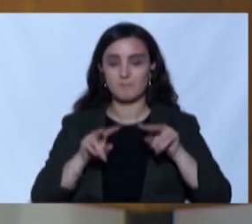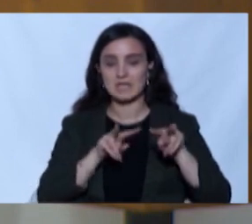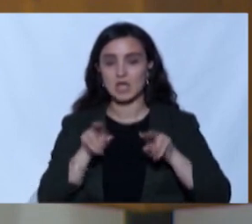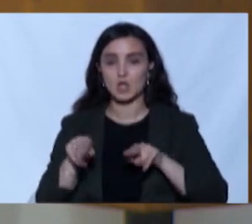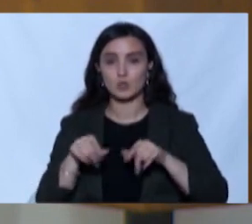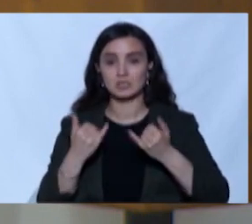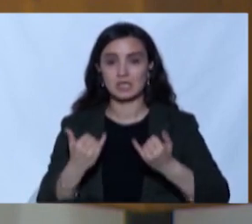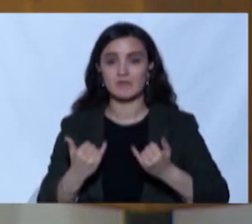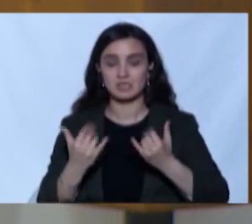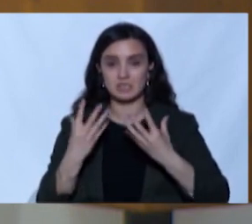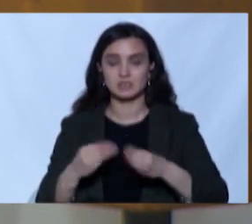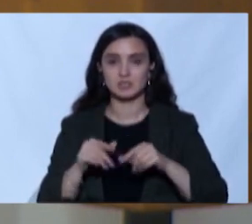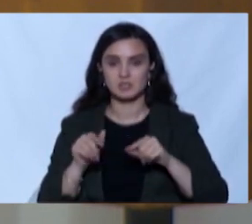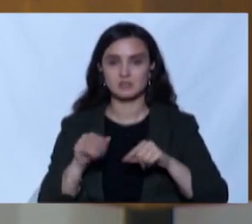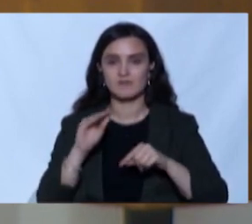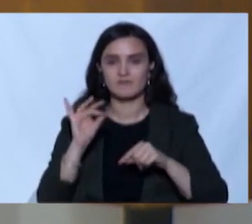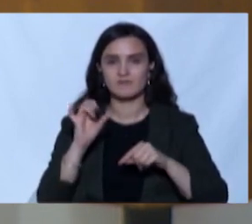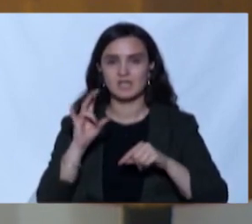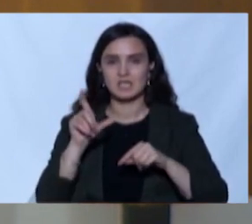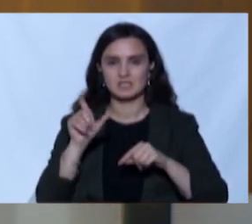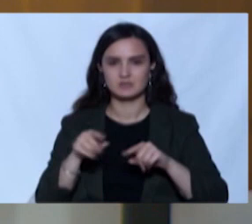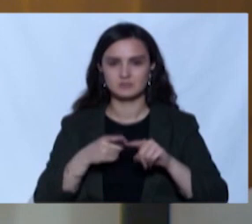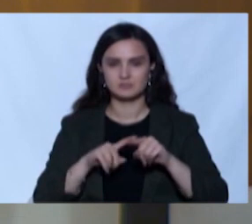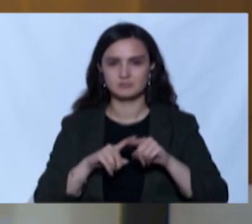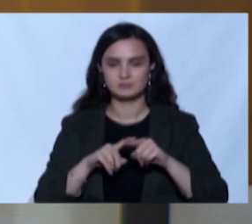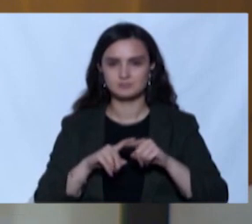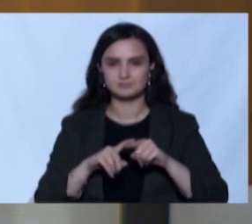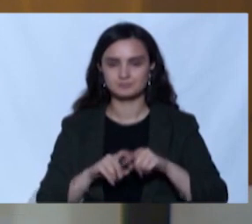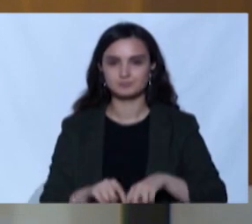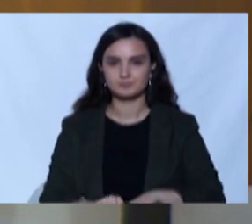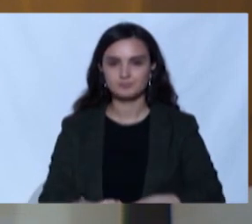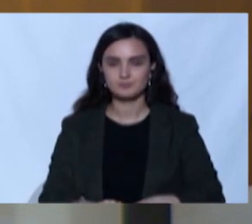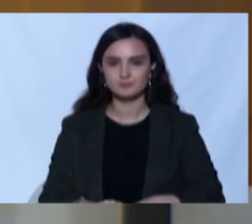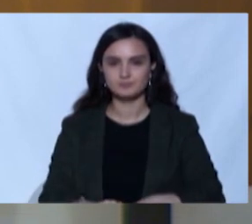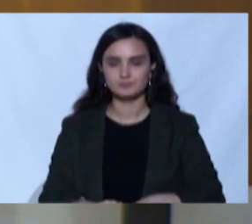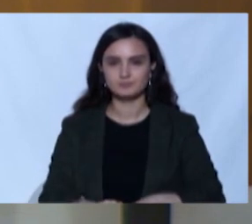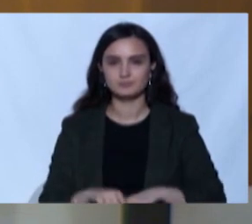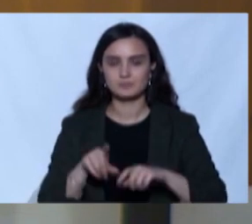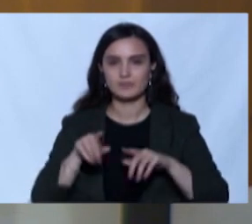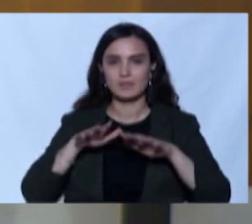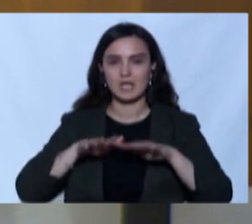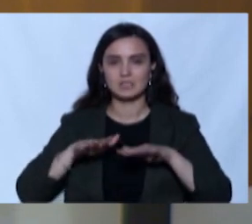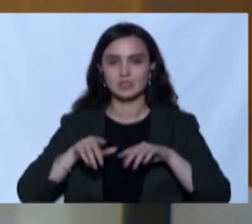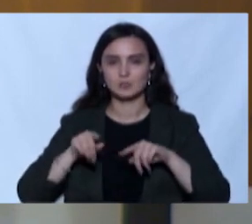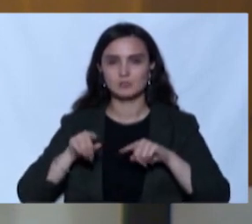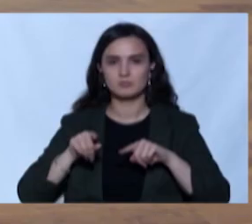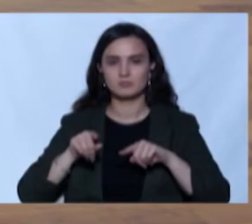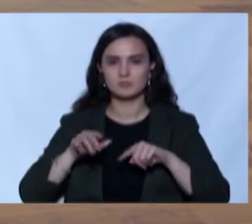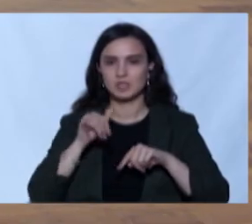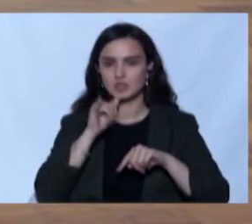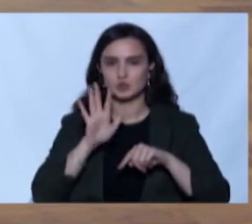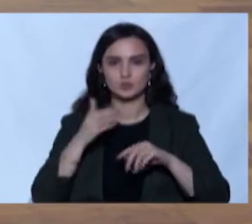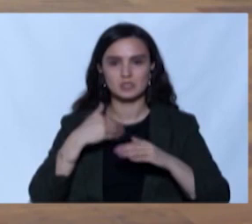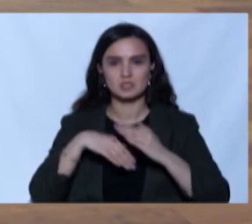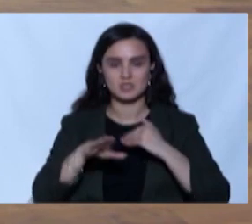So the friends were cooped up, stuck in a remote location, and couldn't go